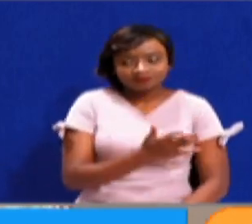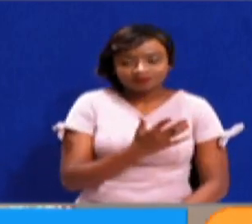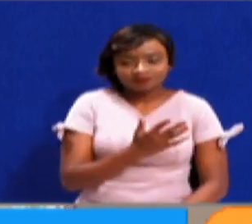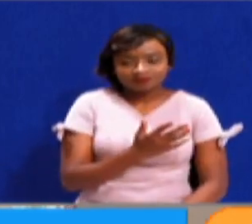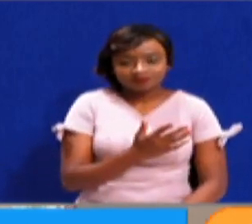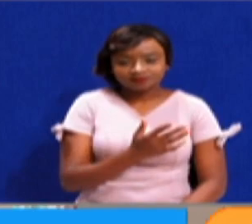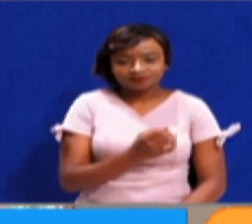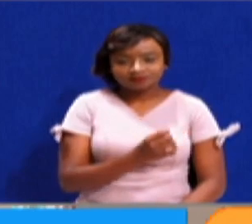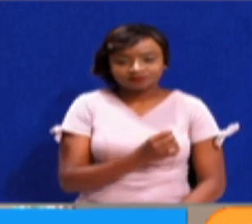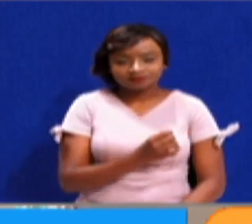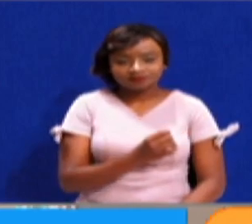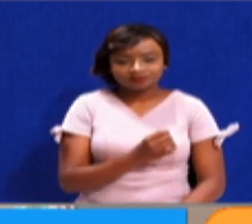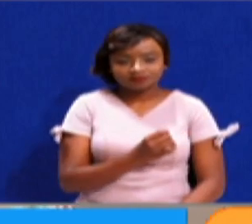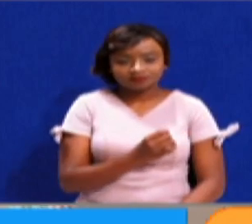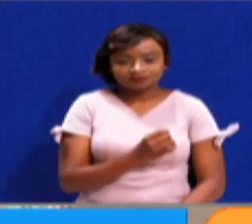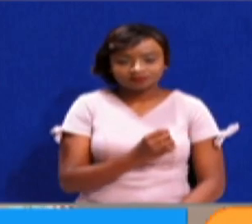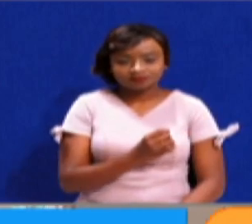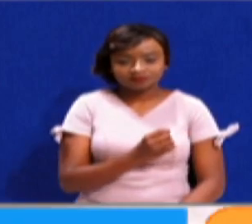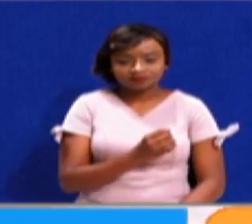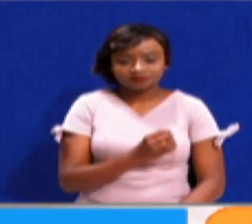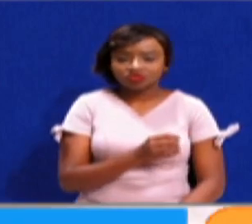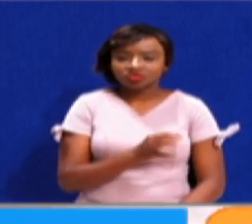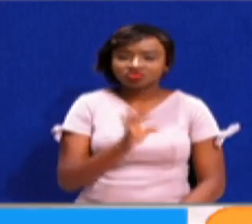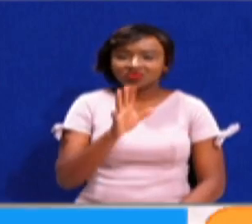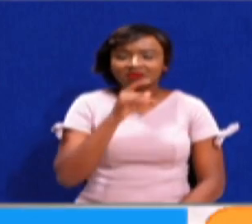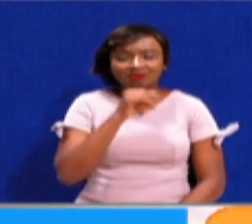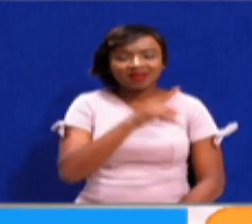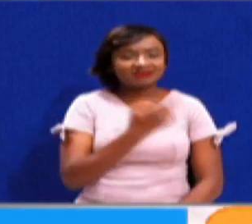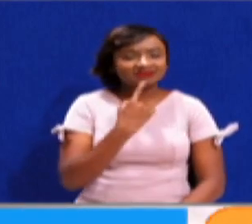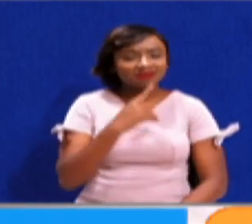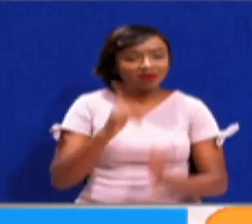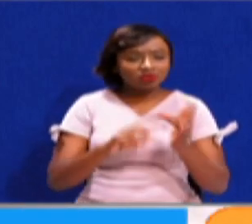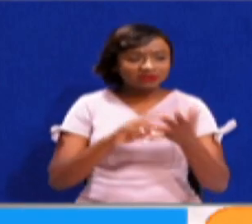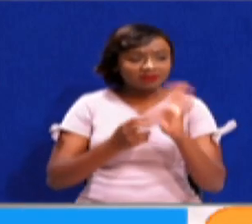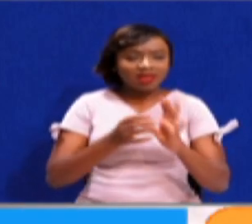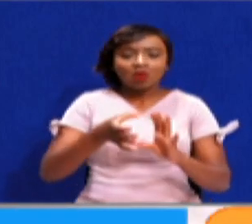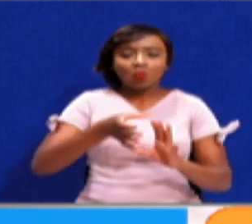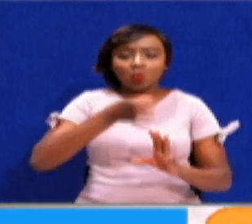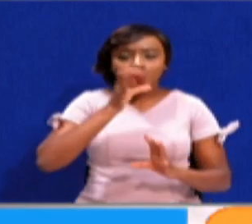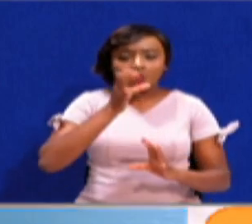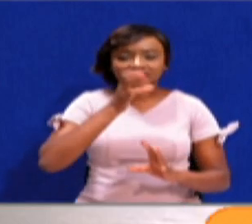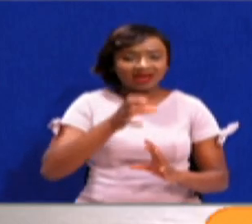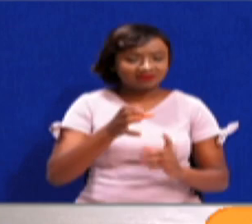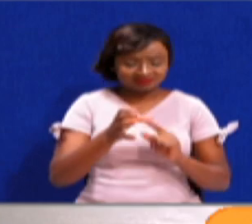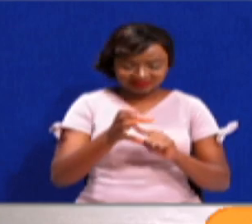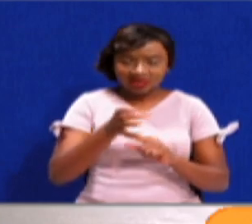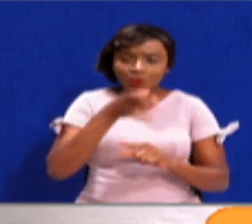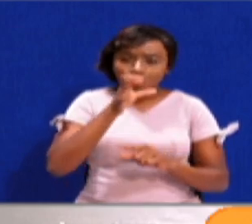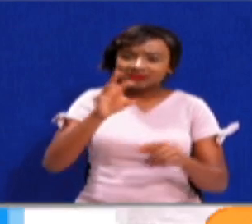think. The Kenneth Matiba. What does he say is water? I mean, I don't understand. Yeah, I mean, how can you say a natural resource